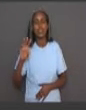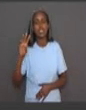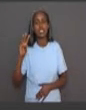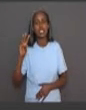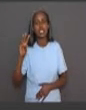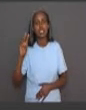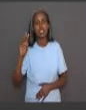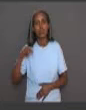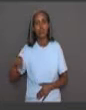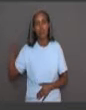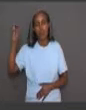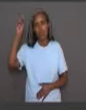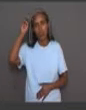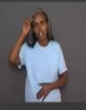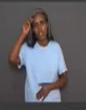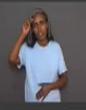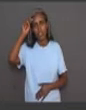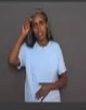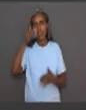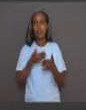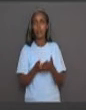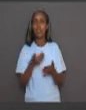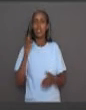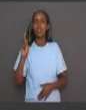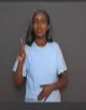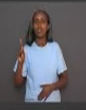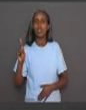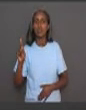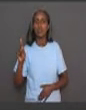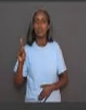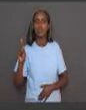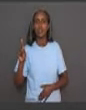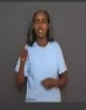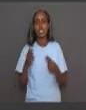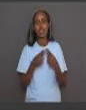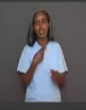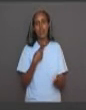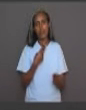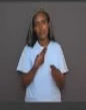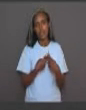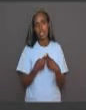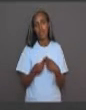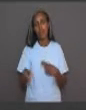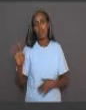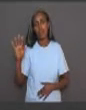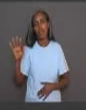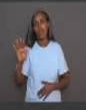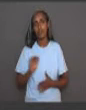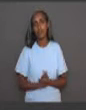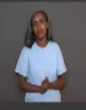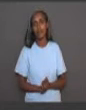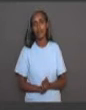6 to the power of n minus 1 is a multiple of